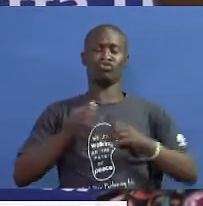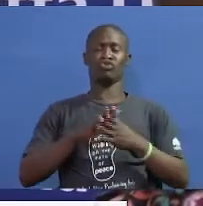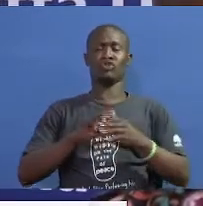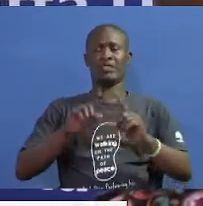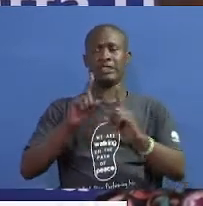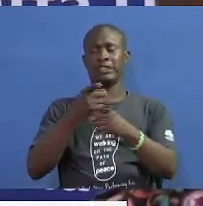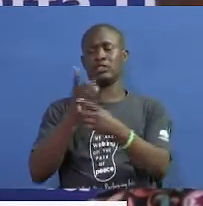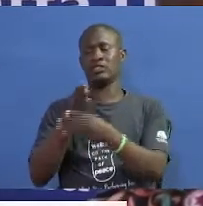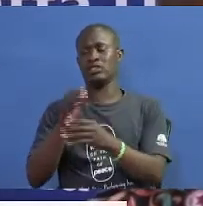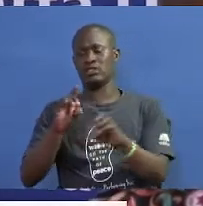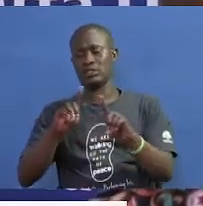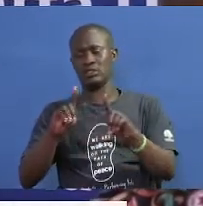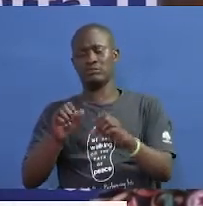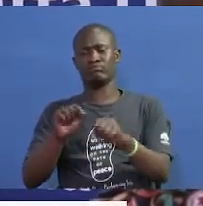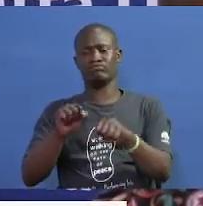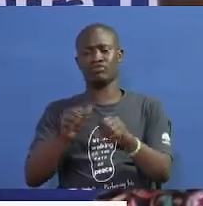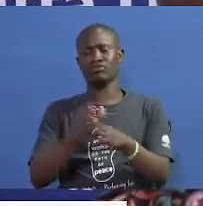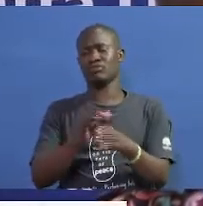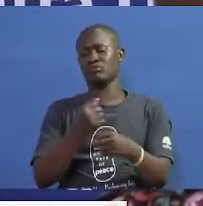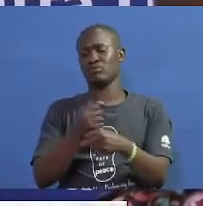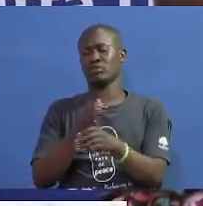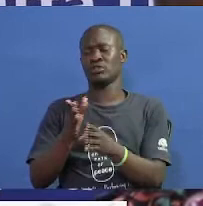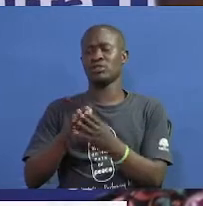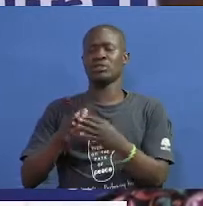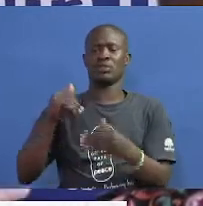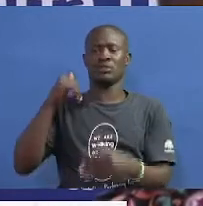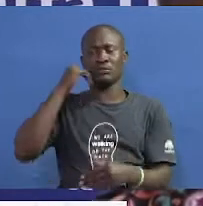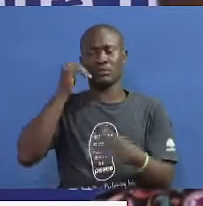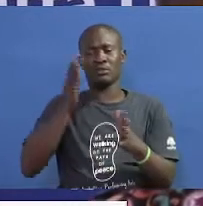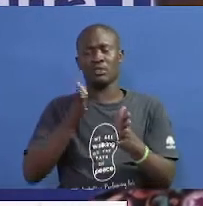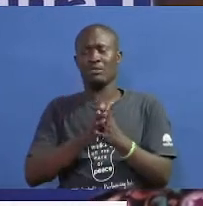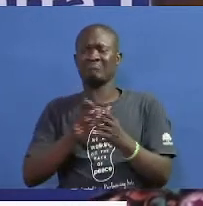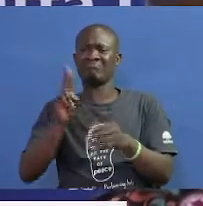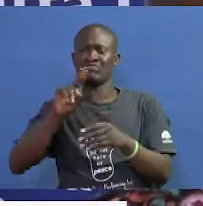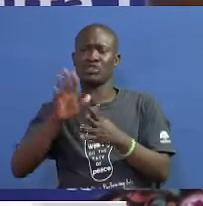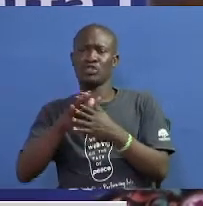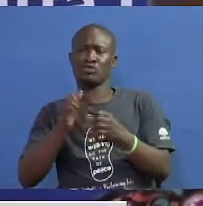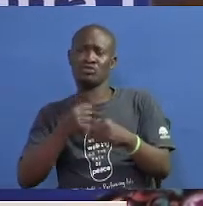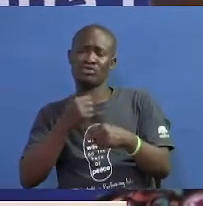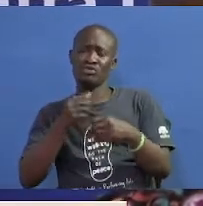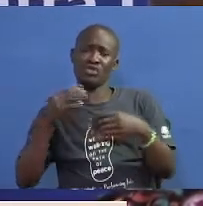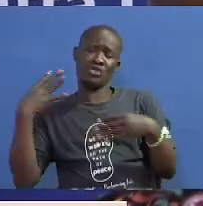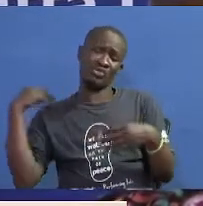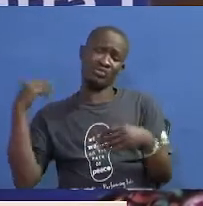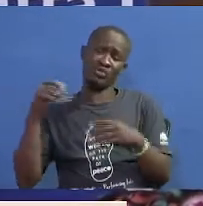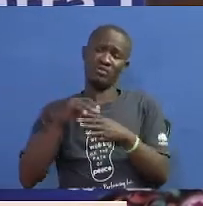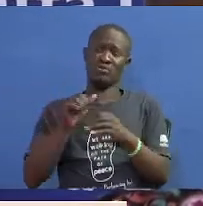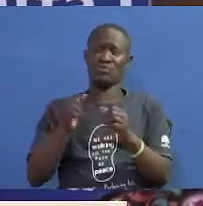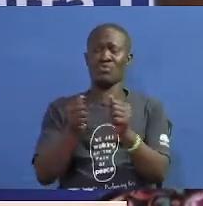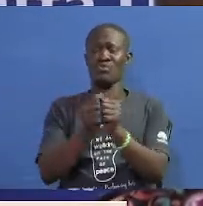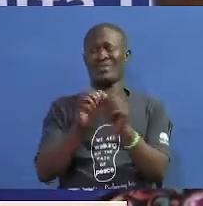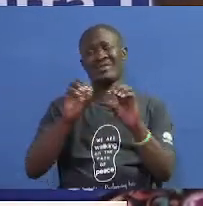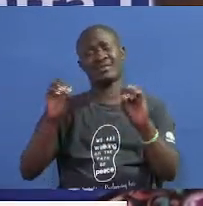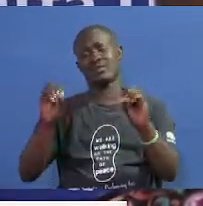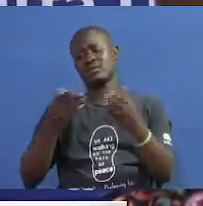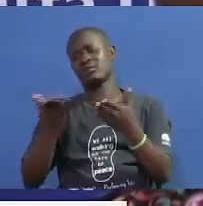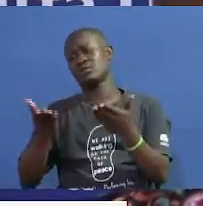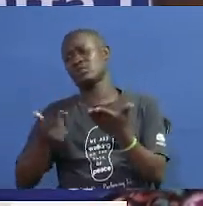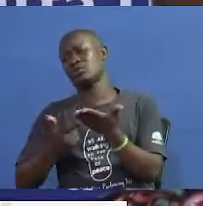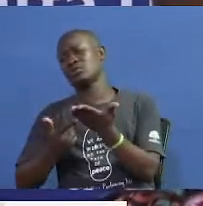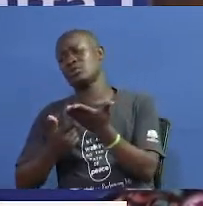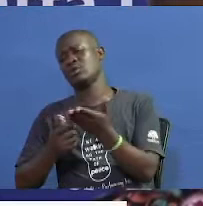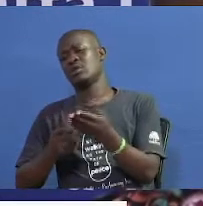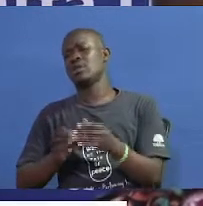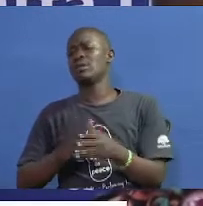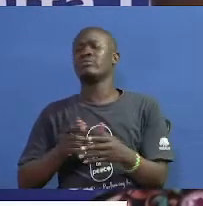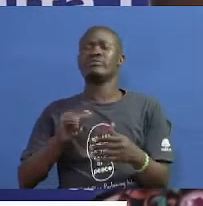the difference that this can make in patient care. Like, I used to practice without having this tool, and now I practice with it. And